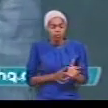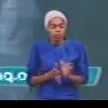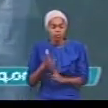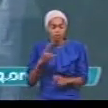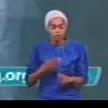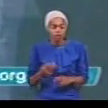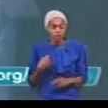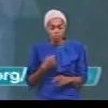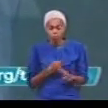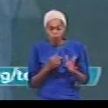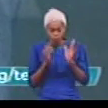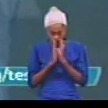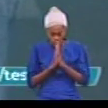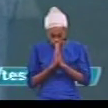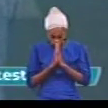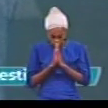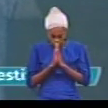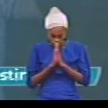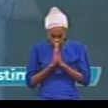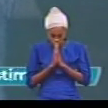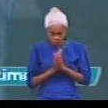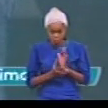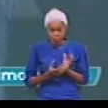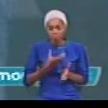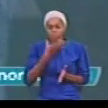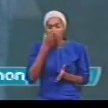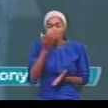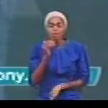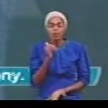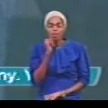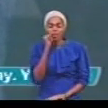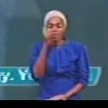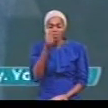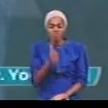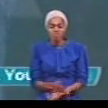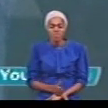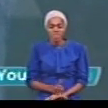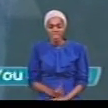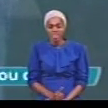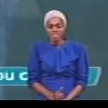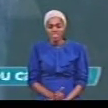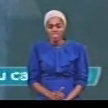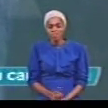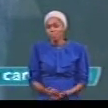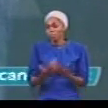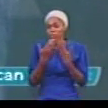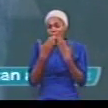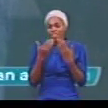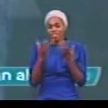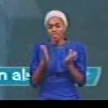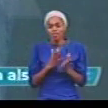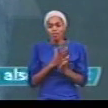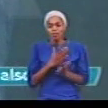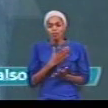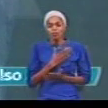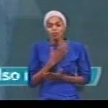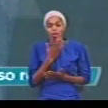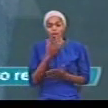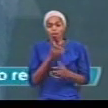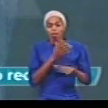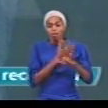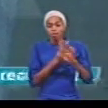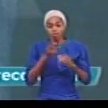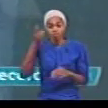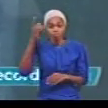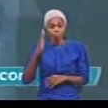pray. Give me a bigger amen. Amen. Thank you very much. God bless